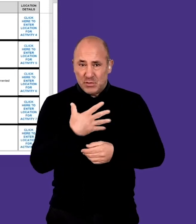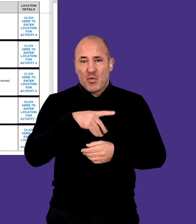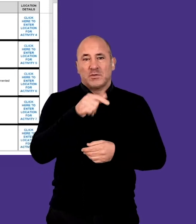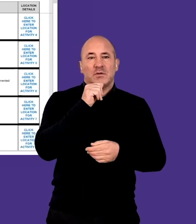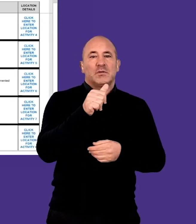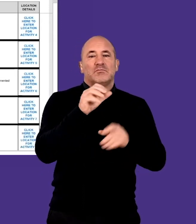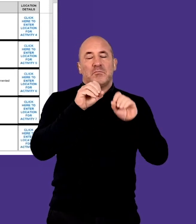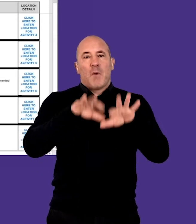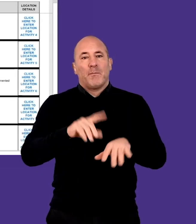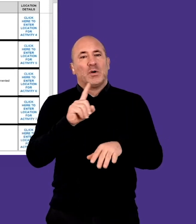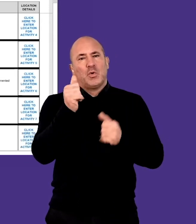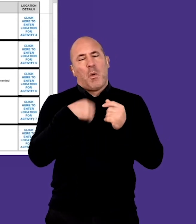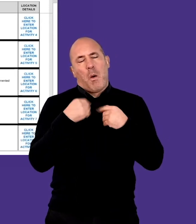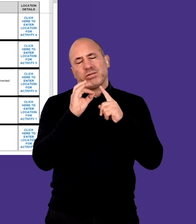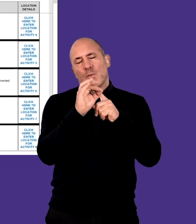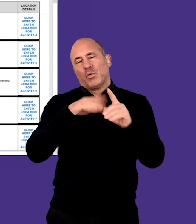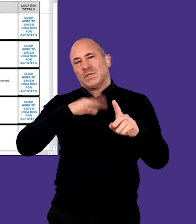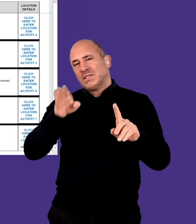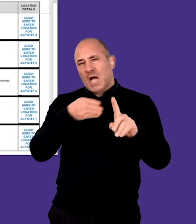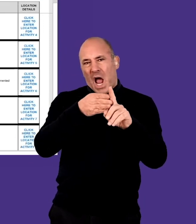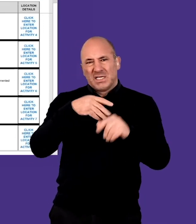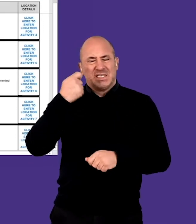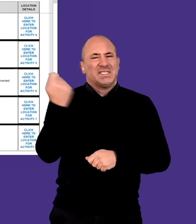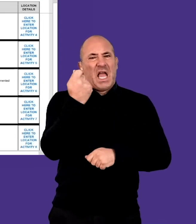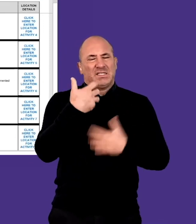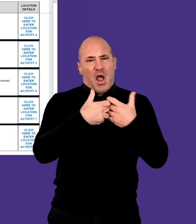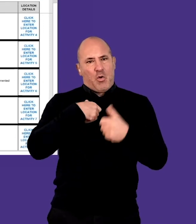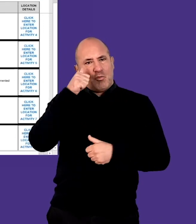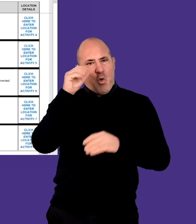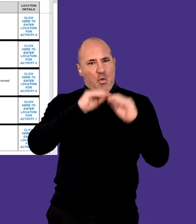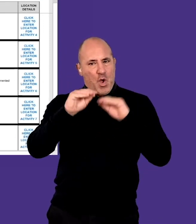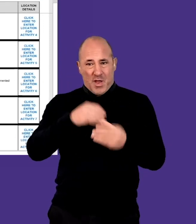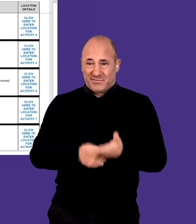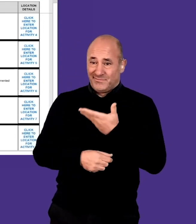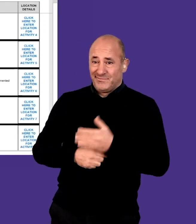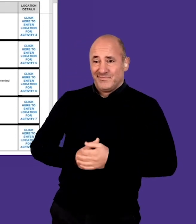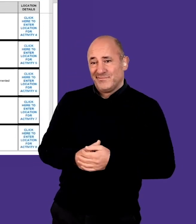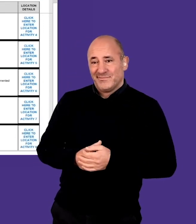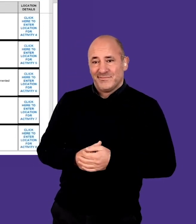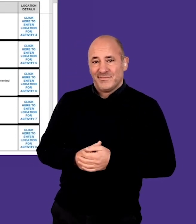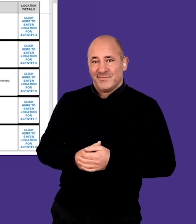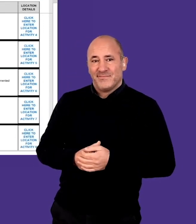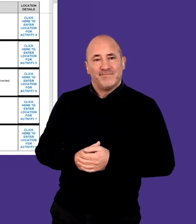For each output, we then ask you to write your proposed targets and success measures here.